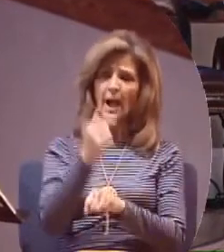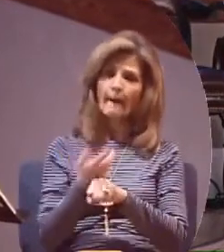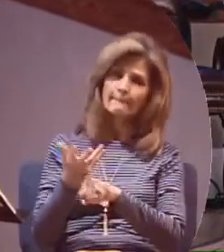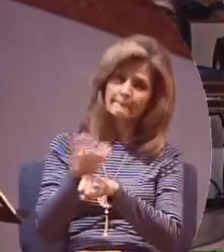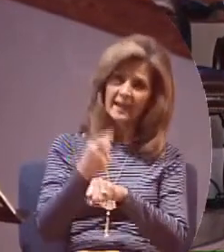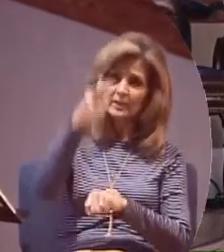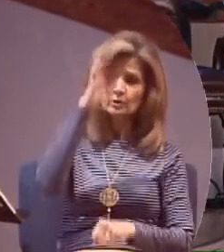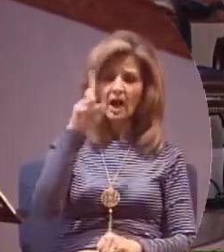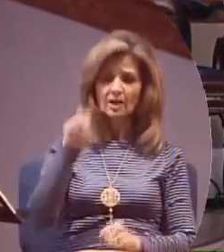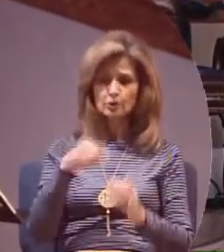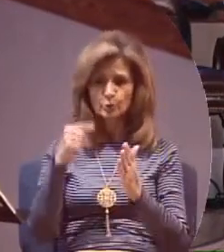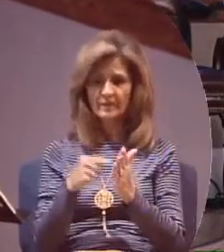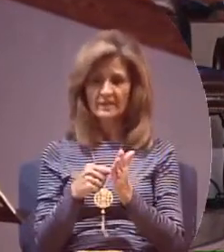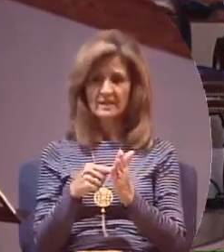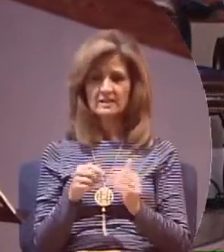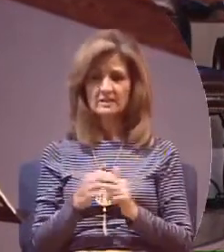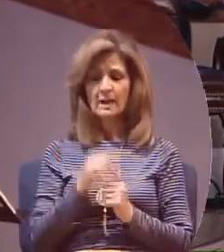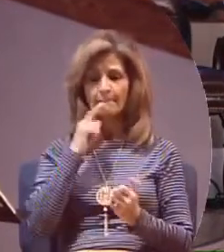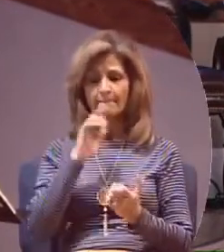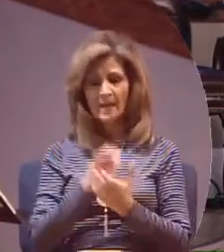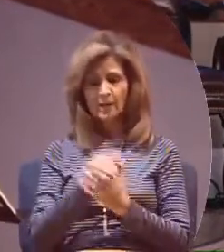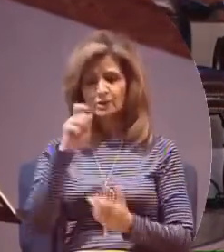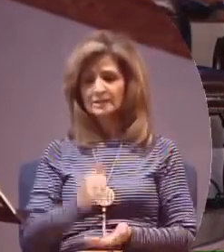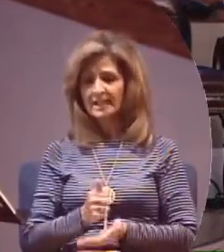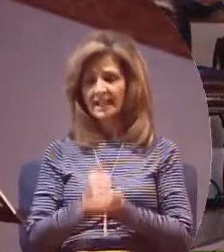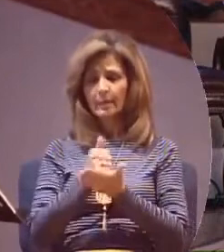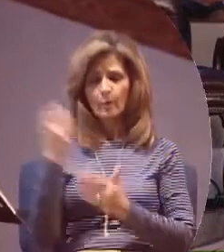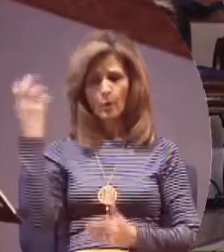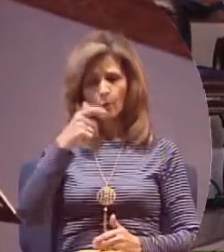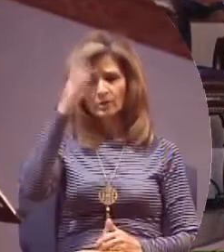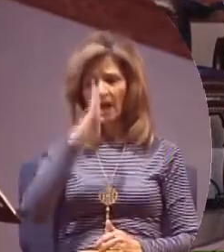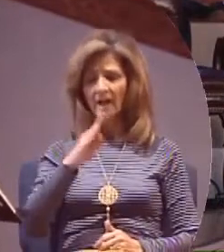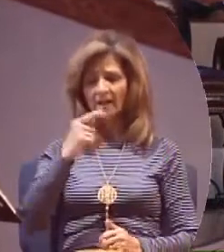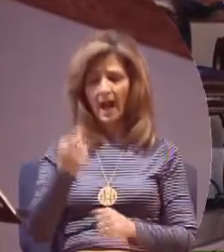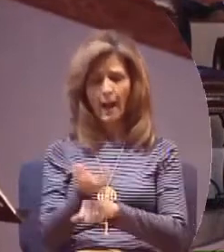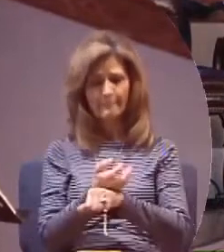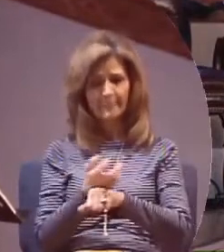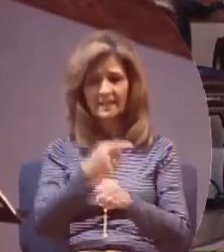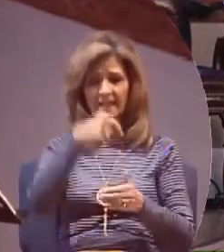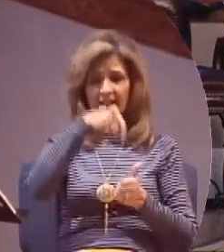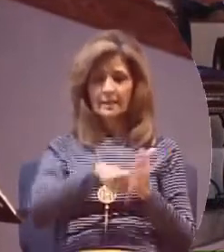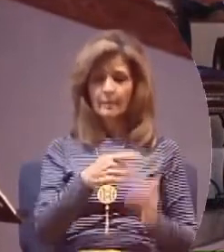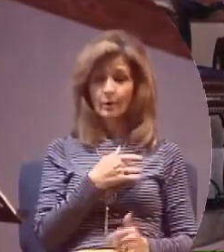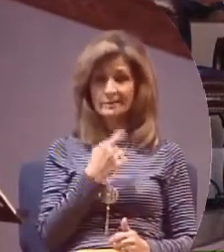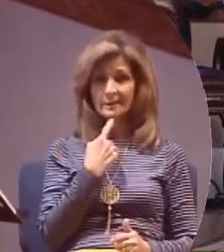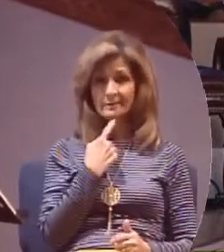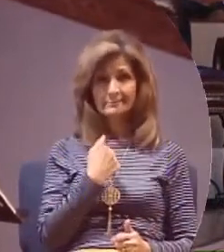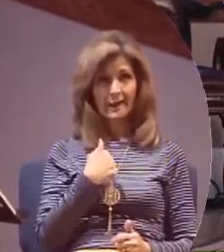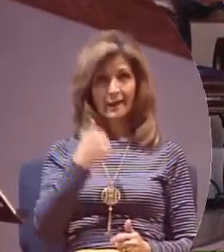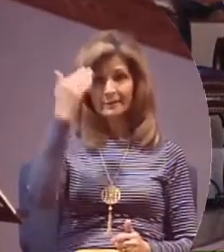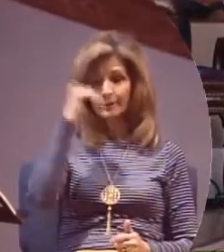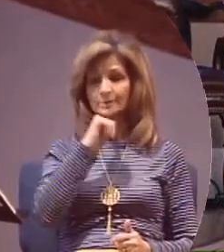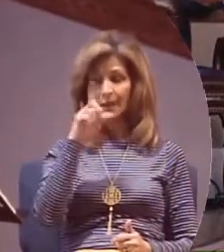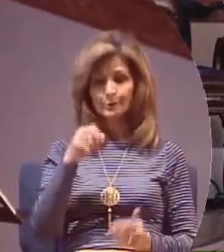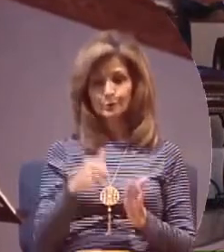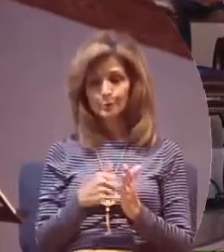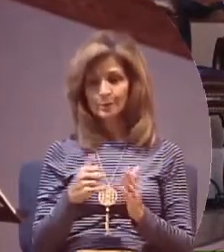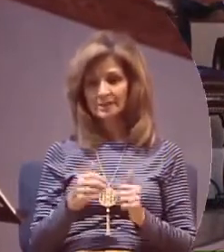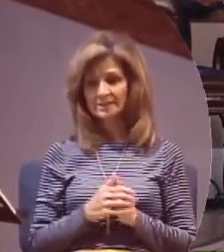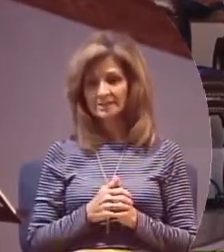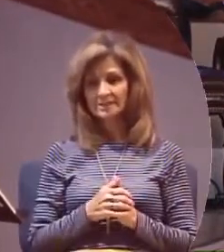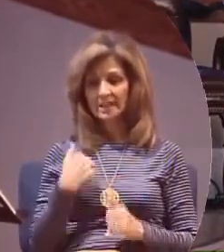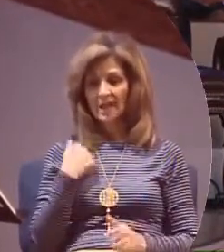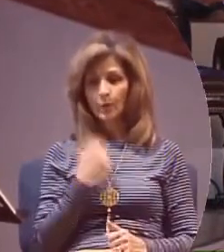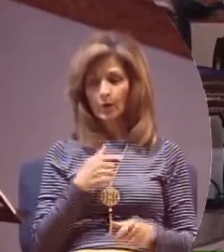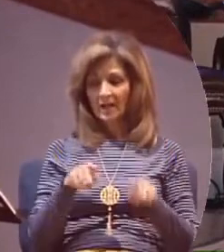begging You, God, do this. Marriages that need help. Oh, God, I beg You to do it. Down deep, I'm saying, I know You ain't going to do it. We're like